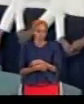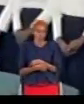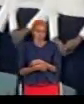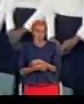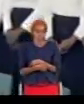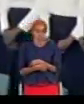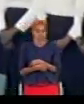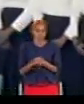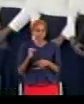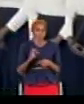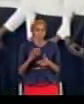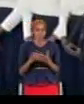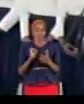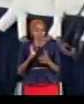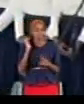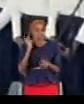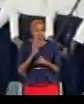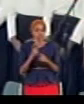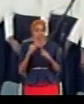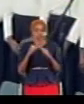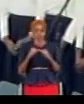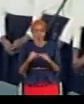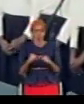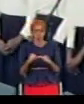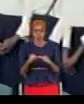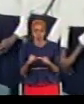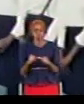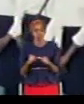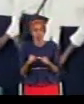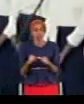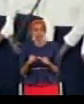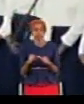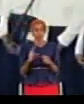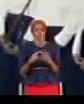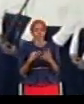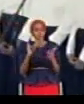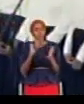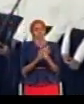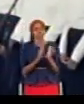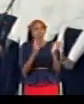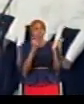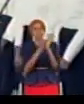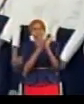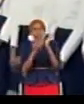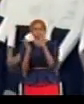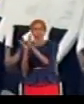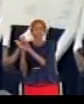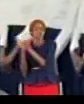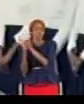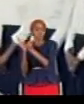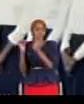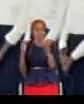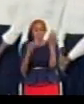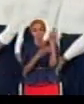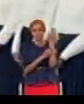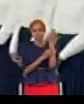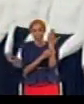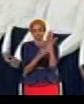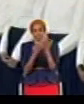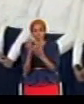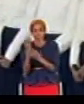someday. Oh, well, I'll keep holding on. Yes, to that. Yes, yes, yes.